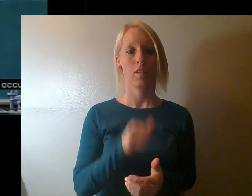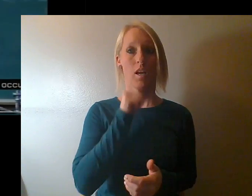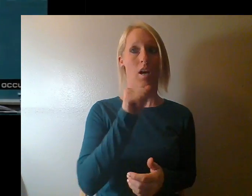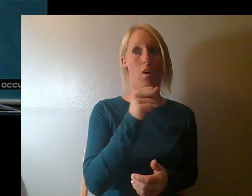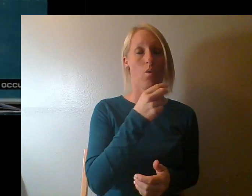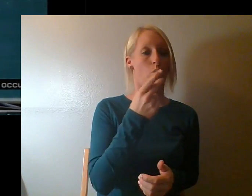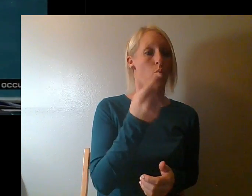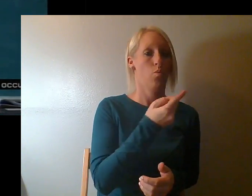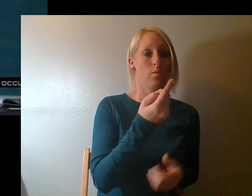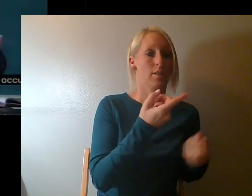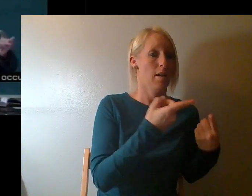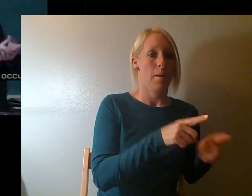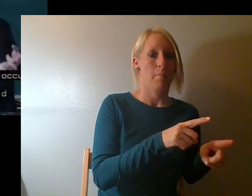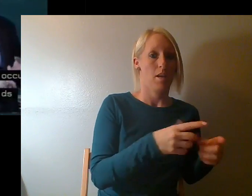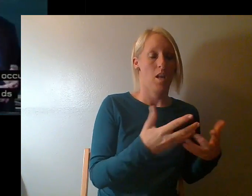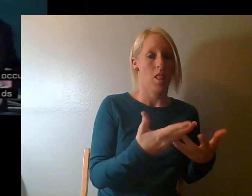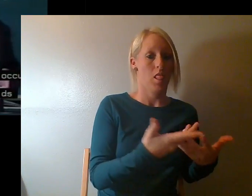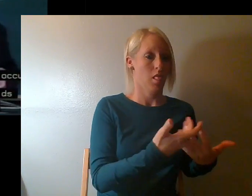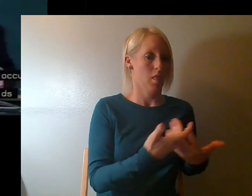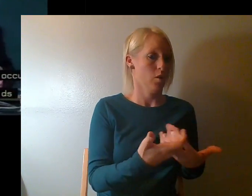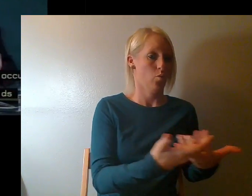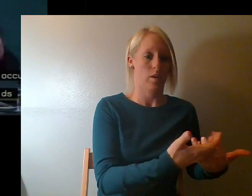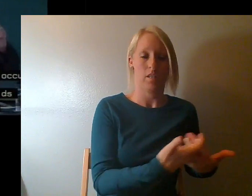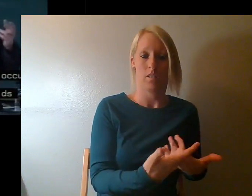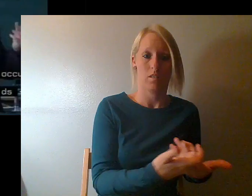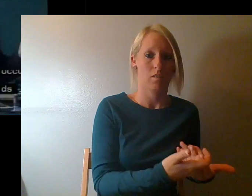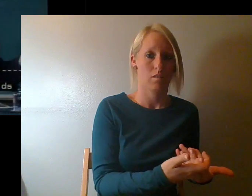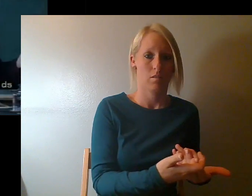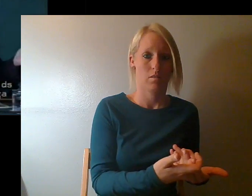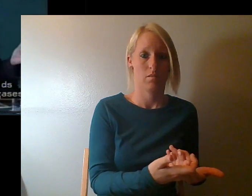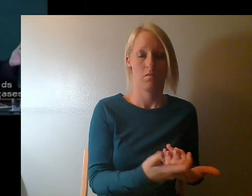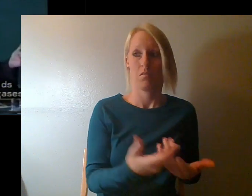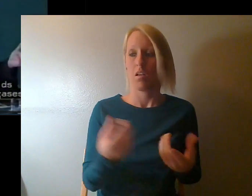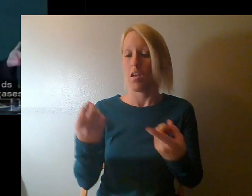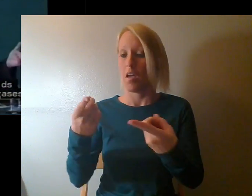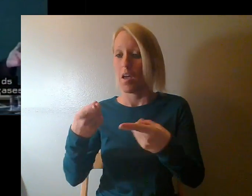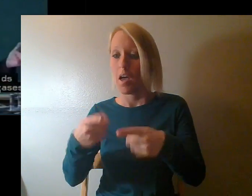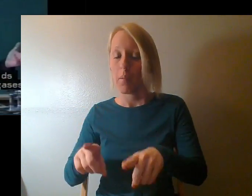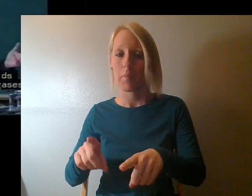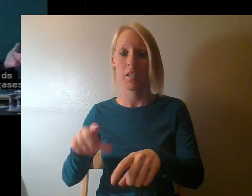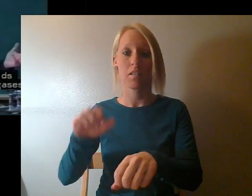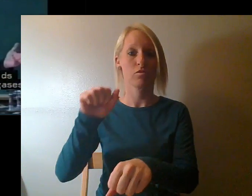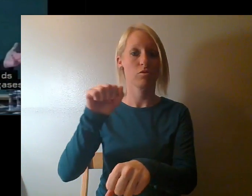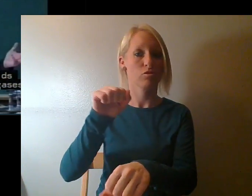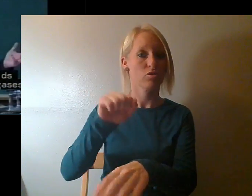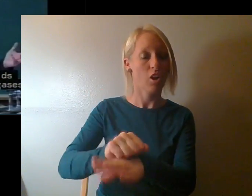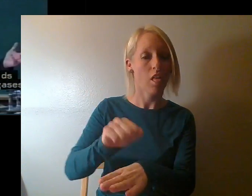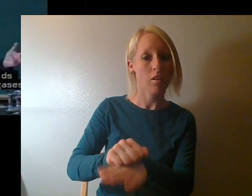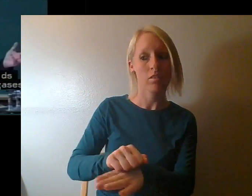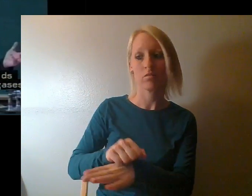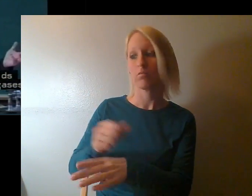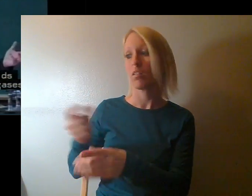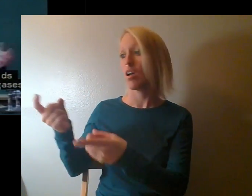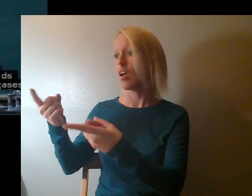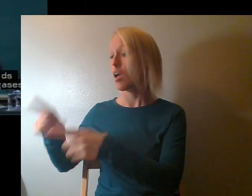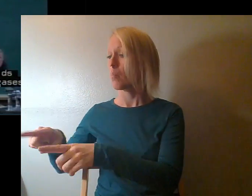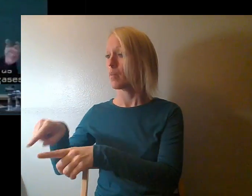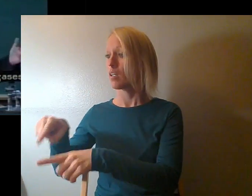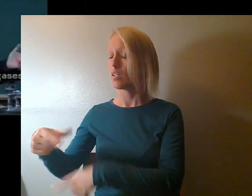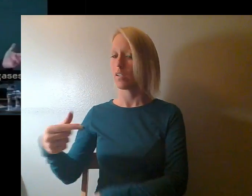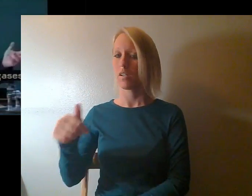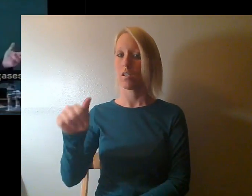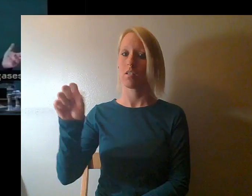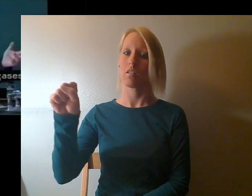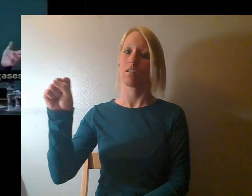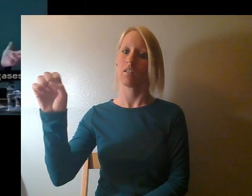liquids, diffusion can occur in solids, and it also can happen in gases too. All right? We all